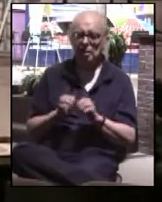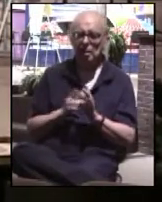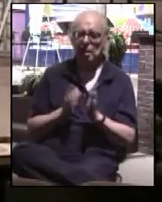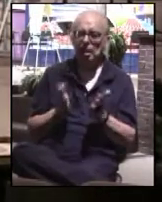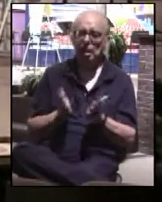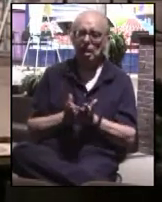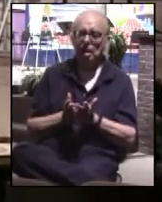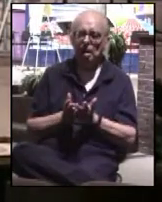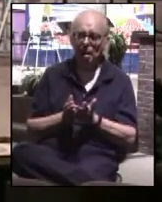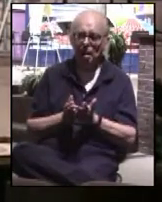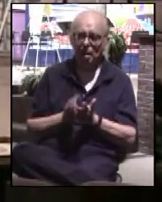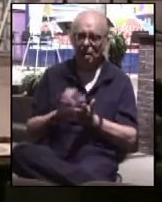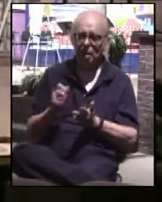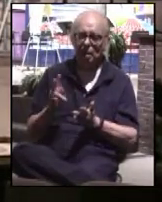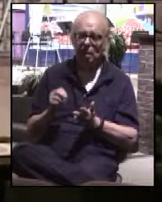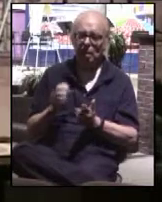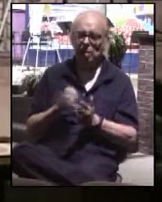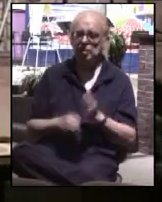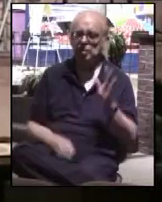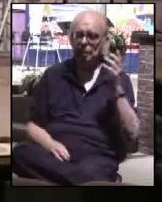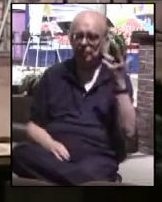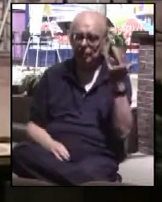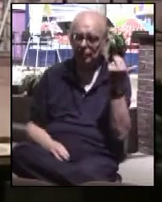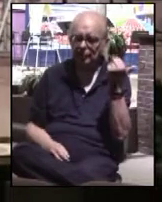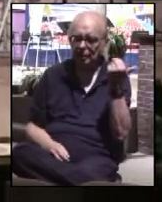go to john chapter 13